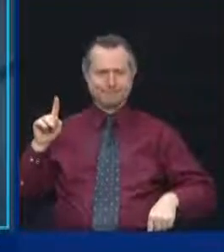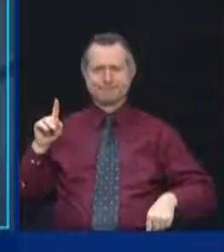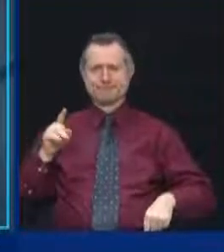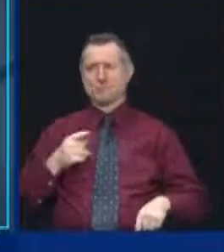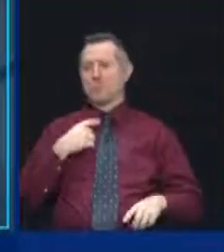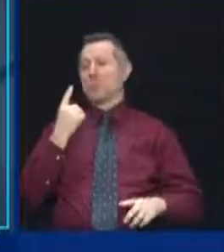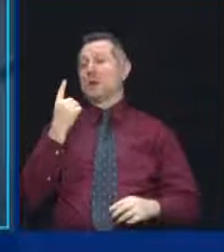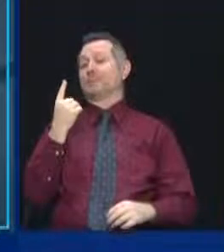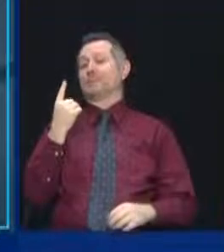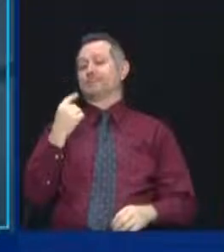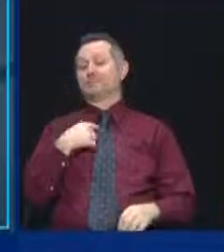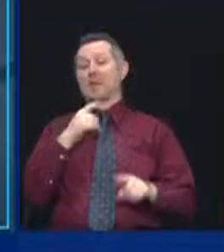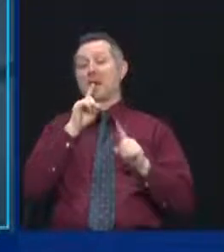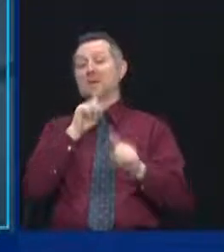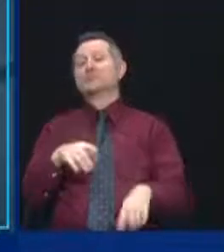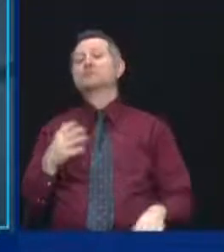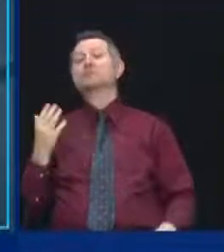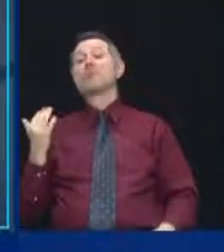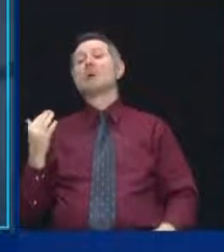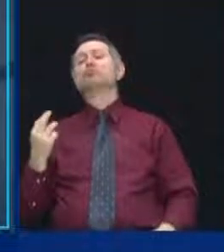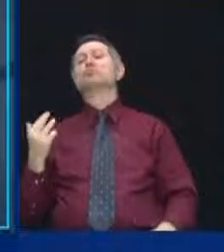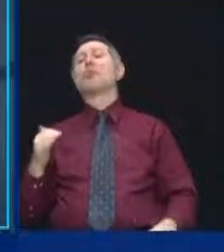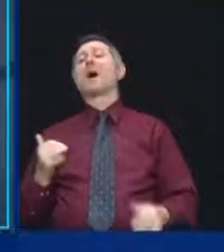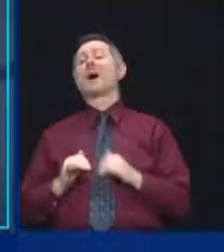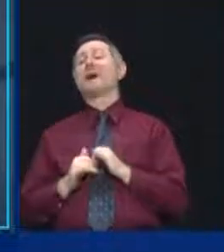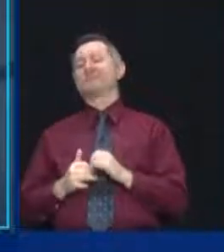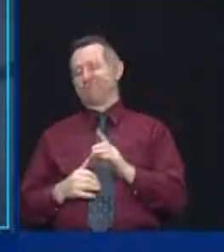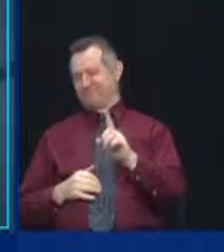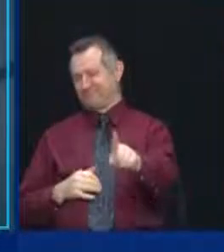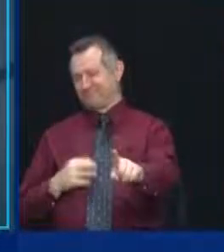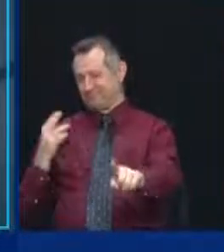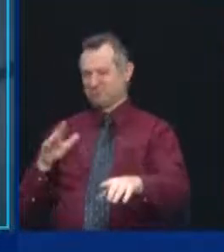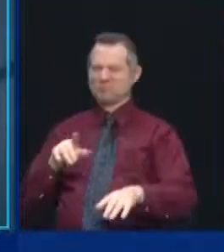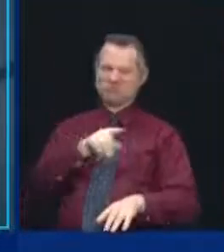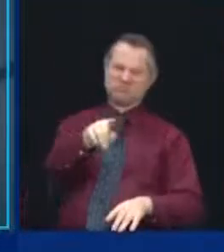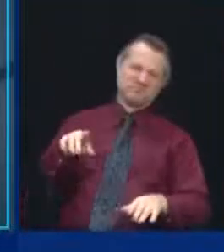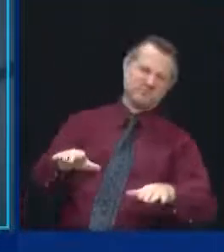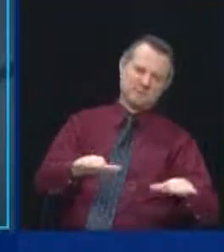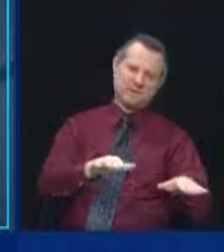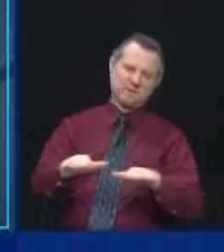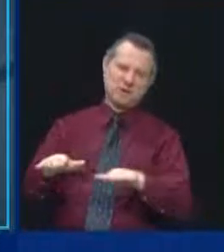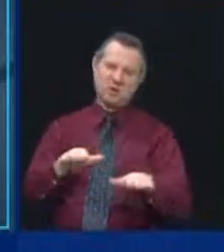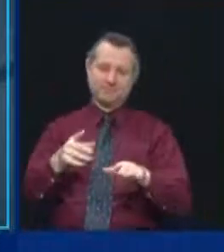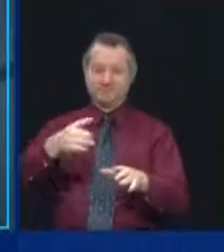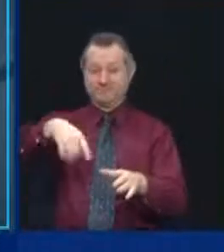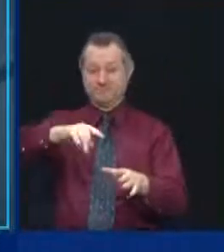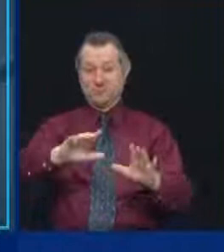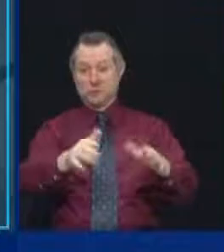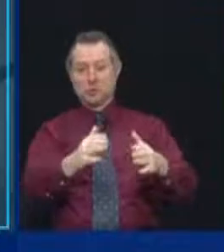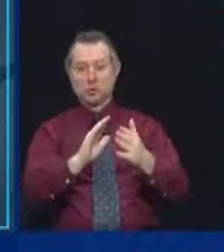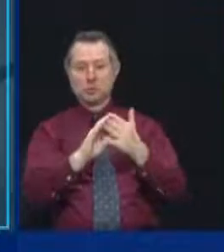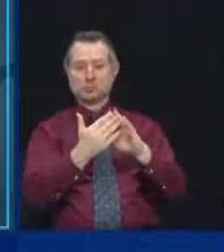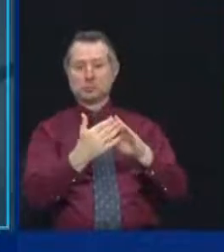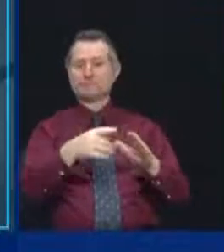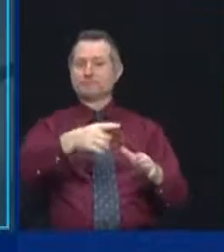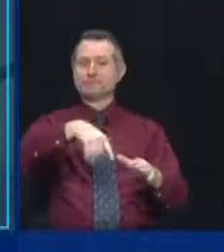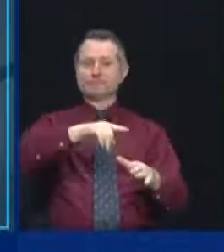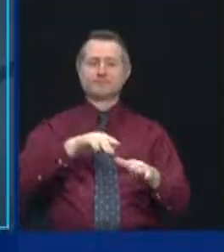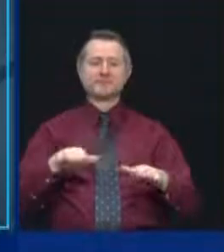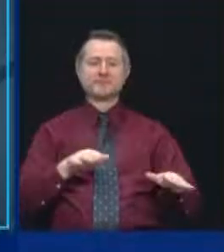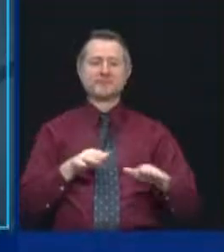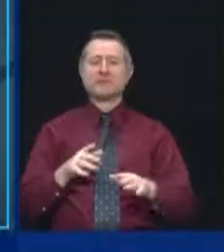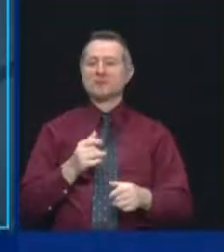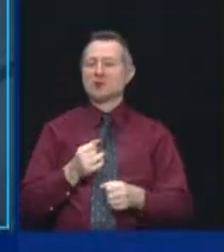answer. Because it is the behavior of that community that is determining